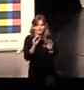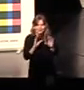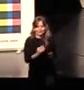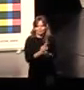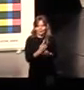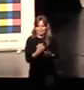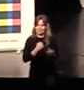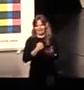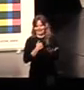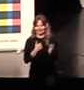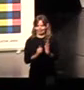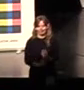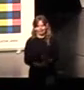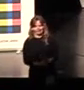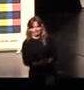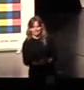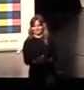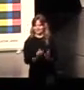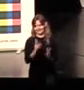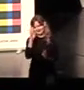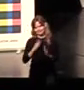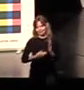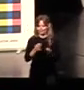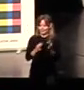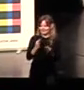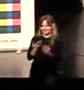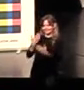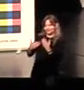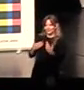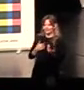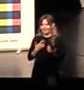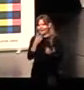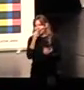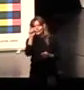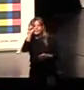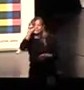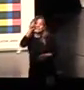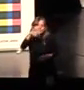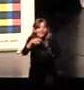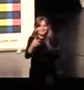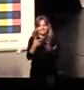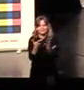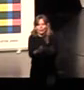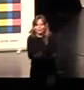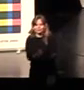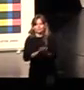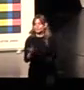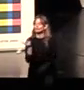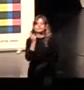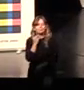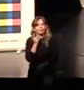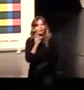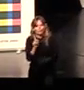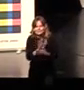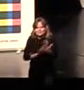historie populisme mee suggest simple solutions met de woorden zelf is een simpel en al worden ze jack